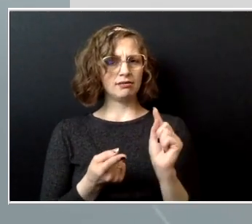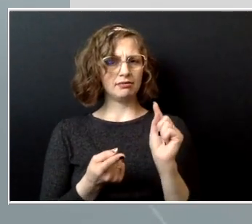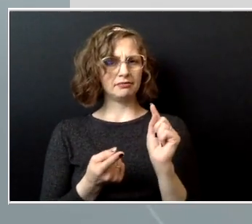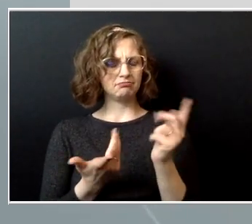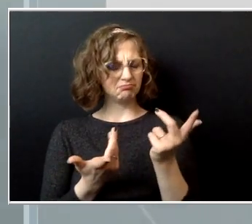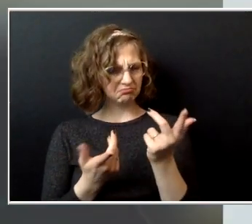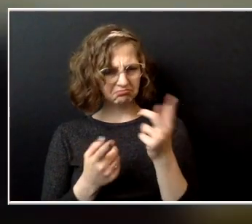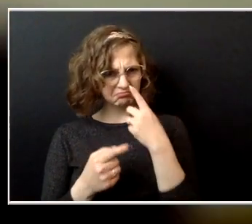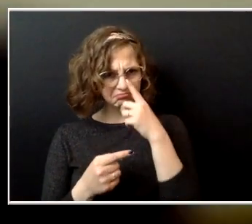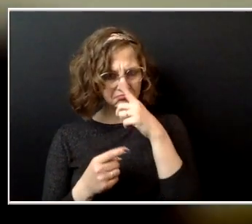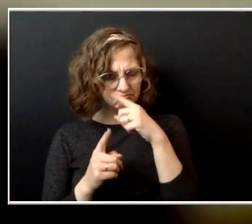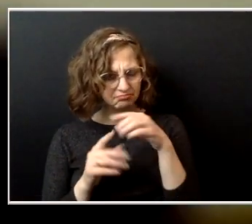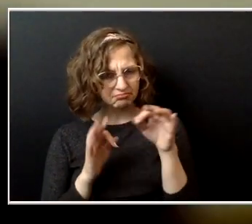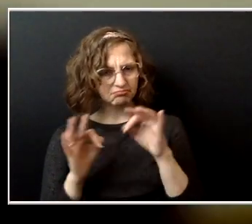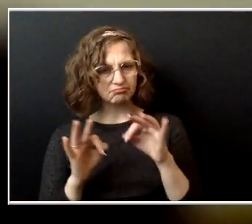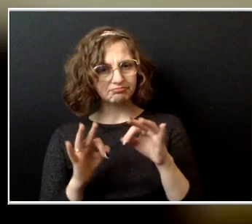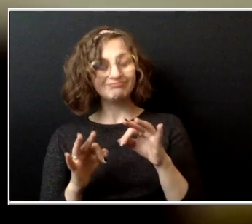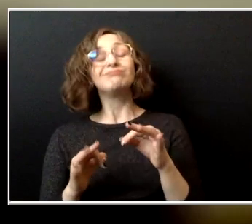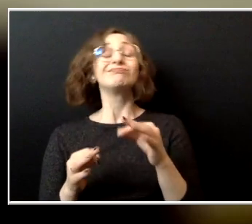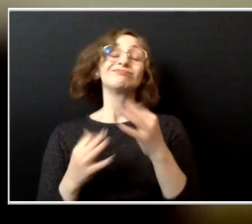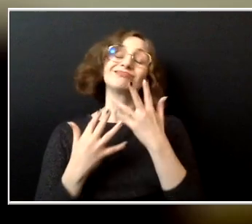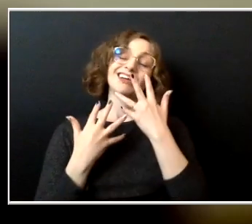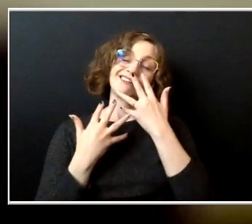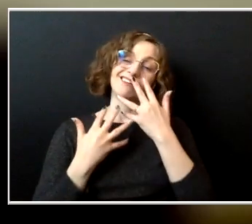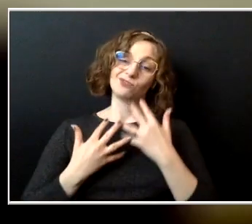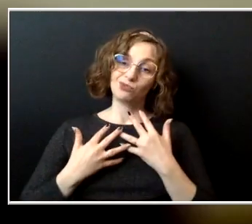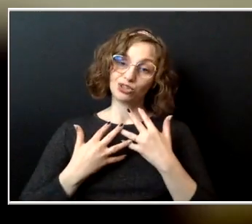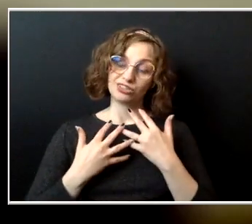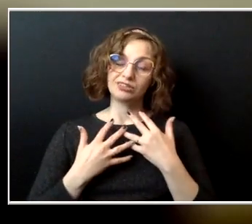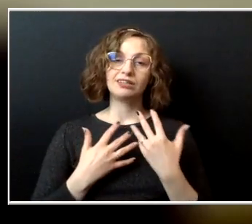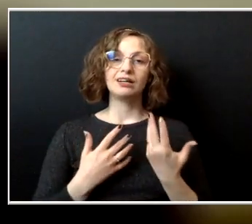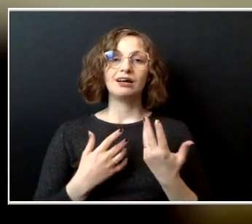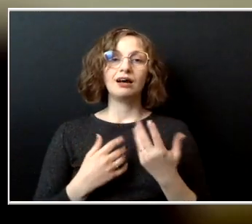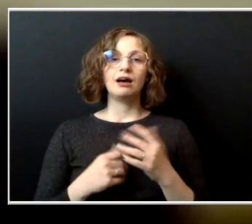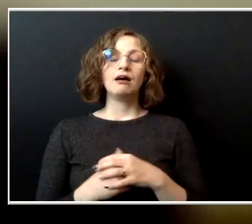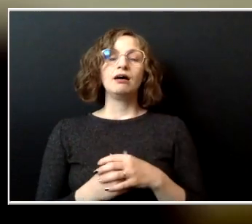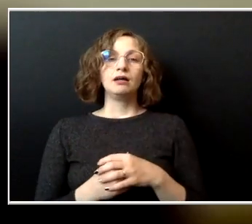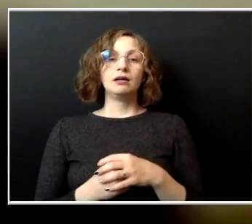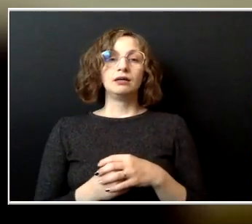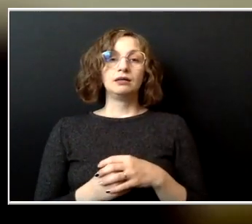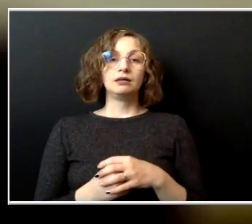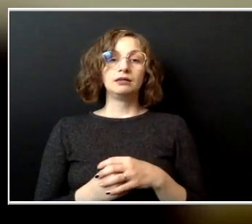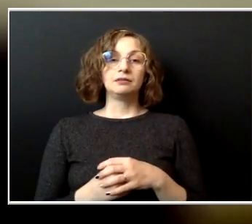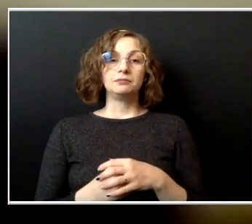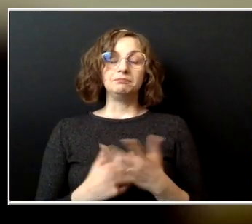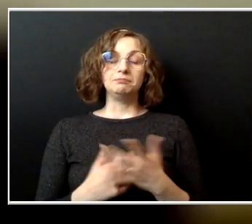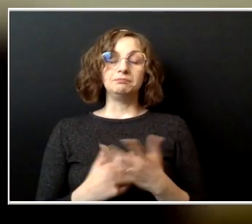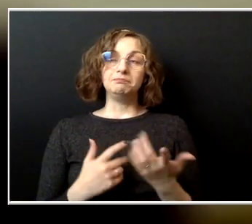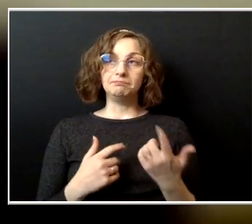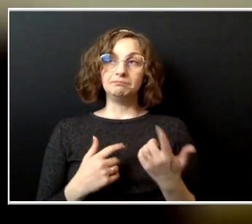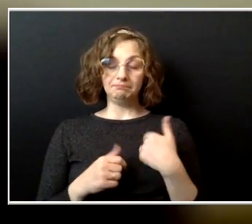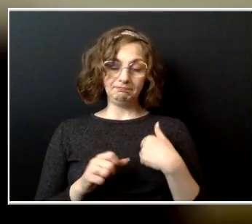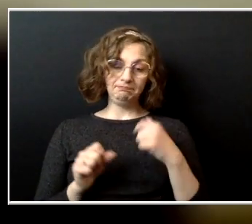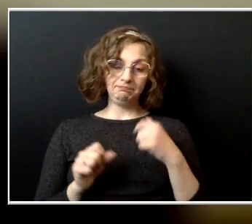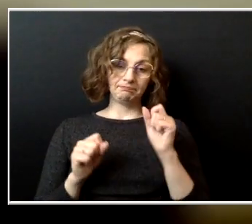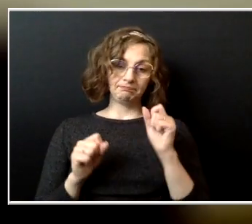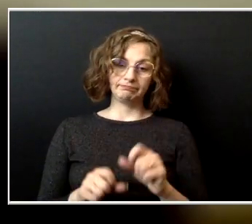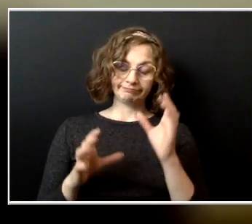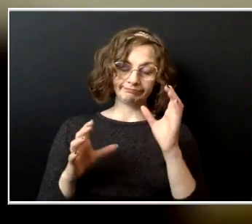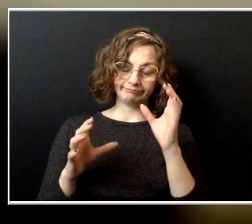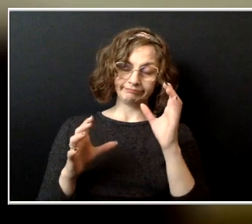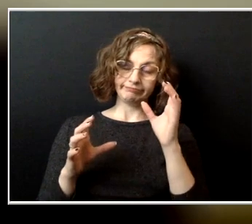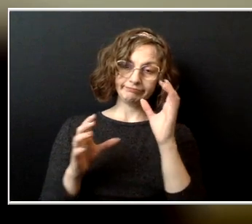think I could be extrapolating and just understand that this may be going across